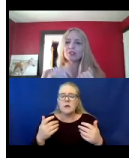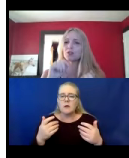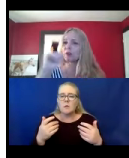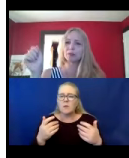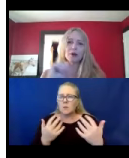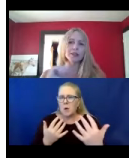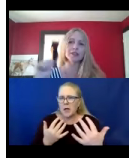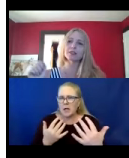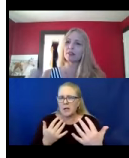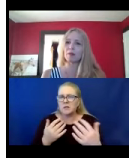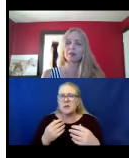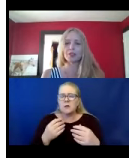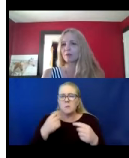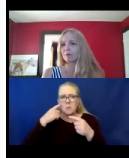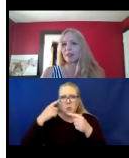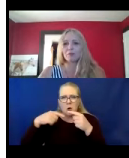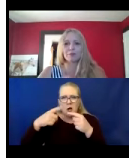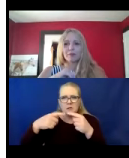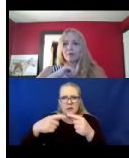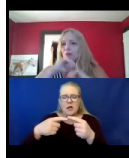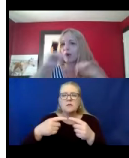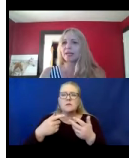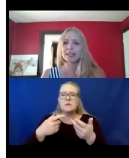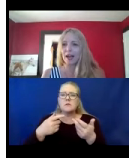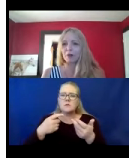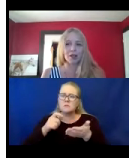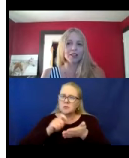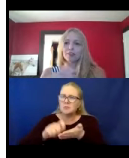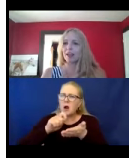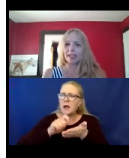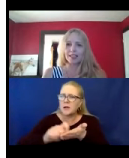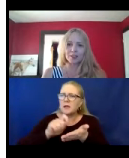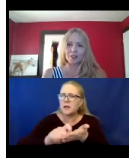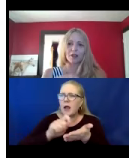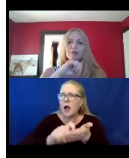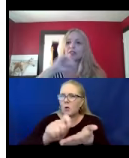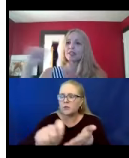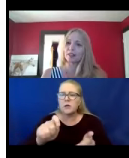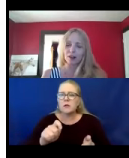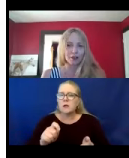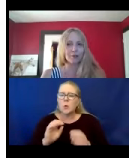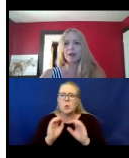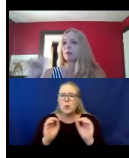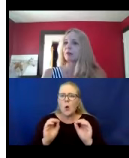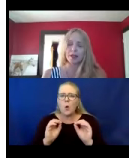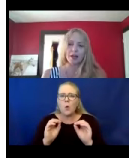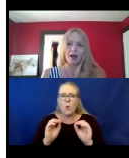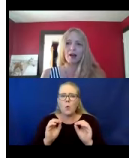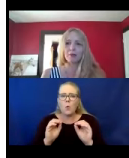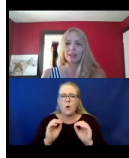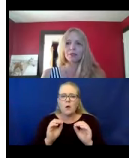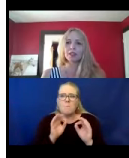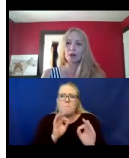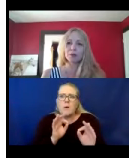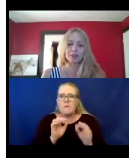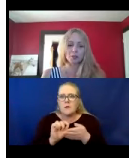there's things, you can really process a lot by just kind of writing it out, not editing yourself, just getting it all out on paper.